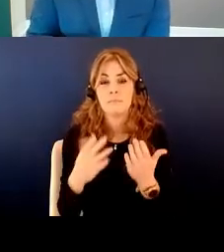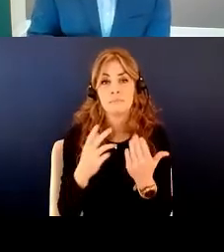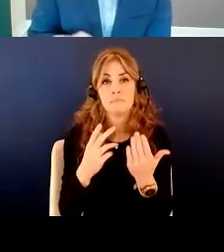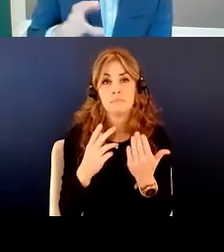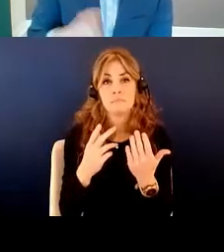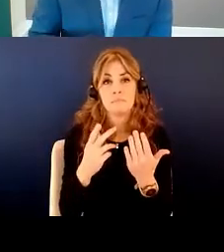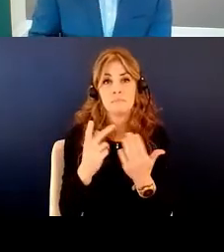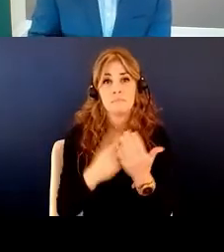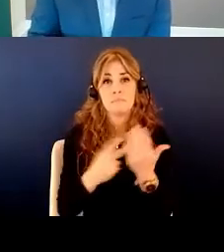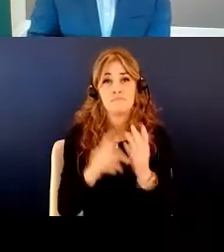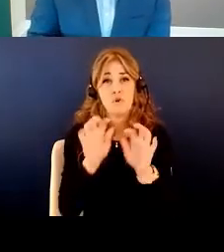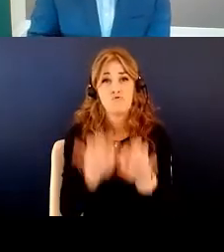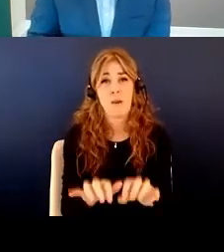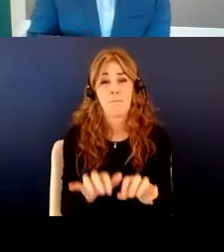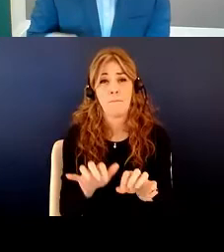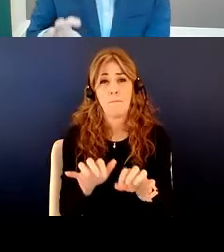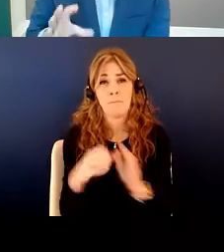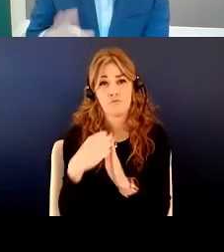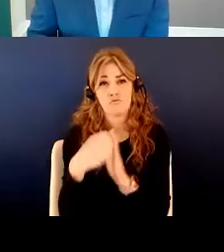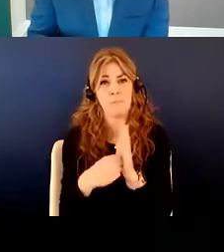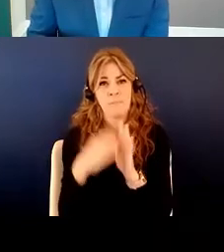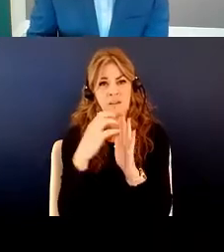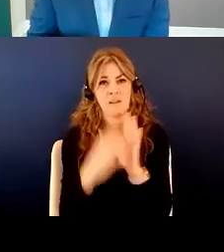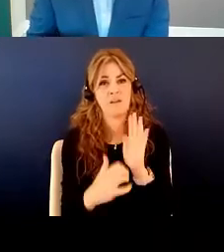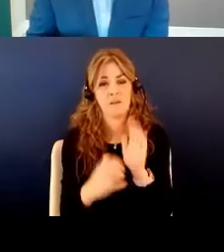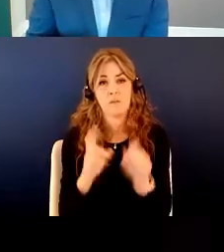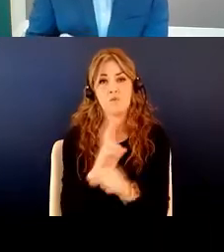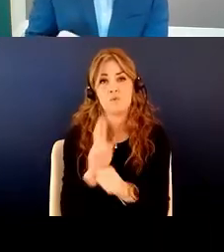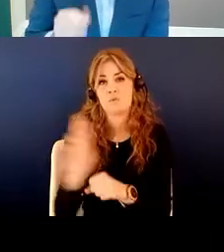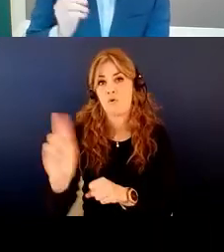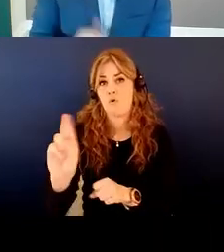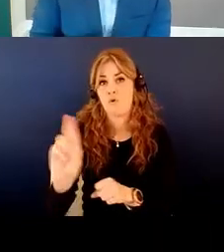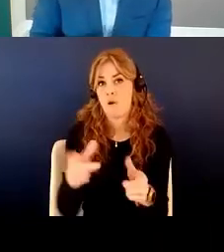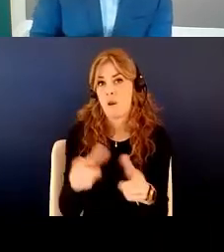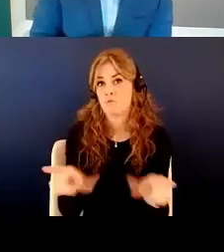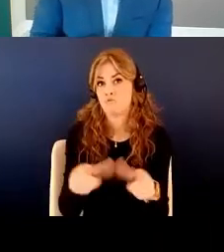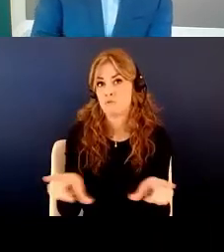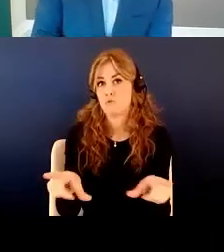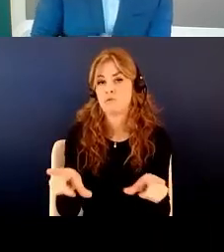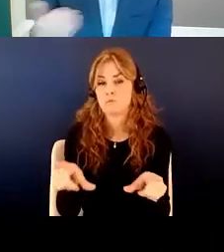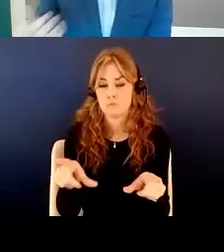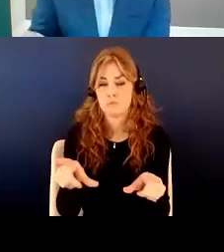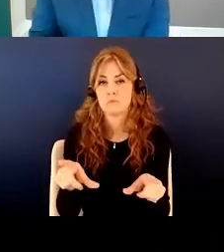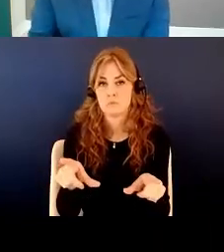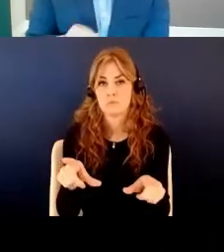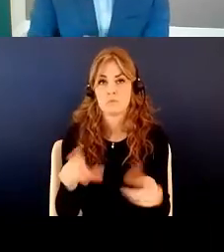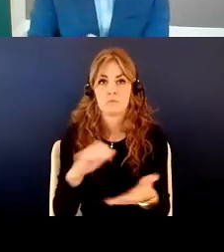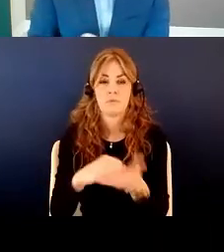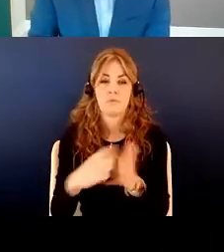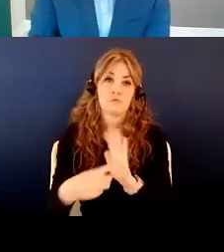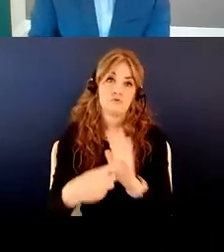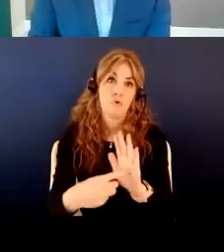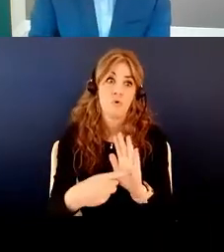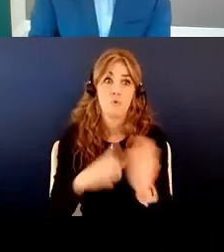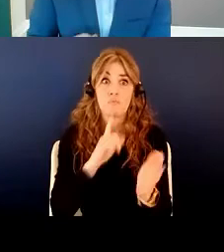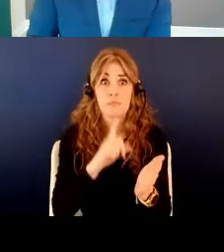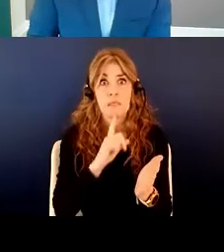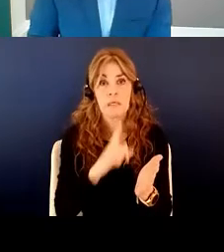programming script using the R language to illustrate, frankly, how easy it is